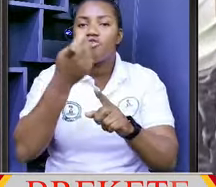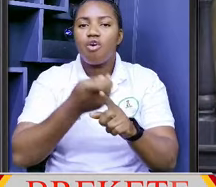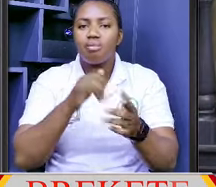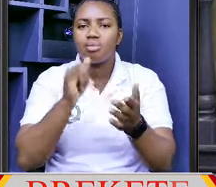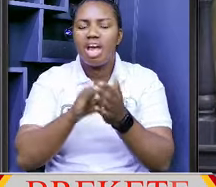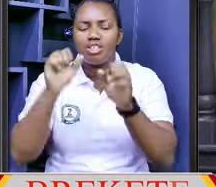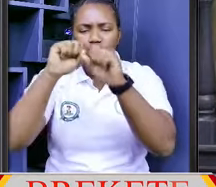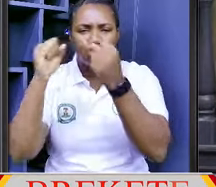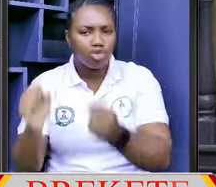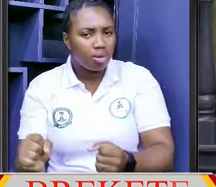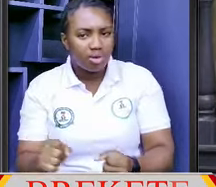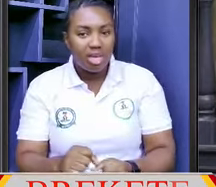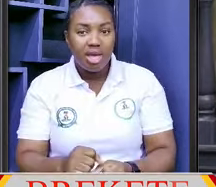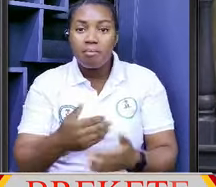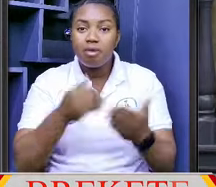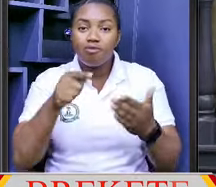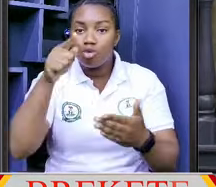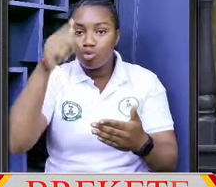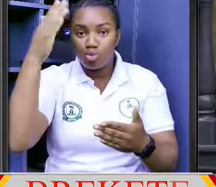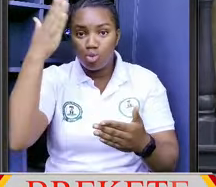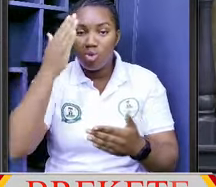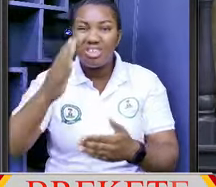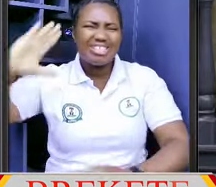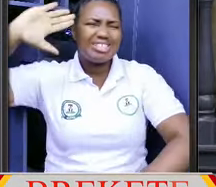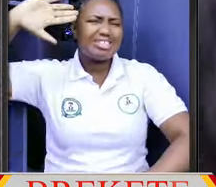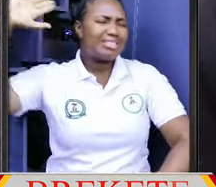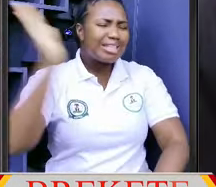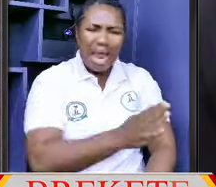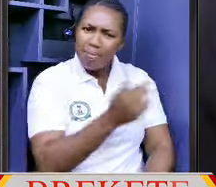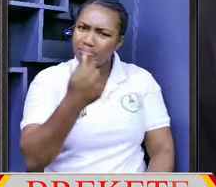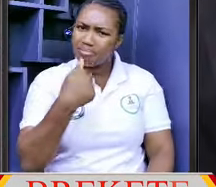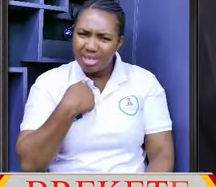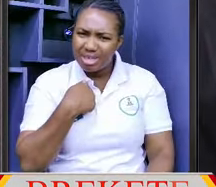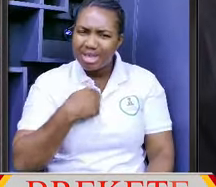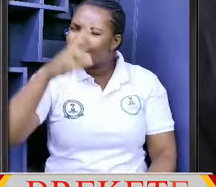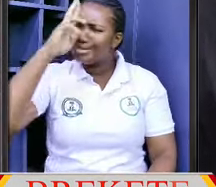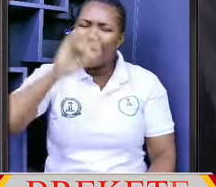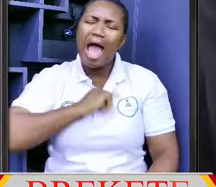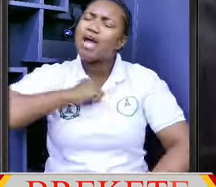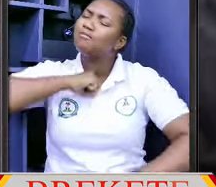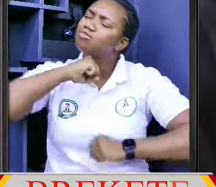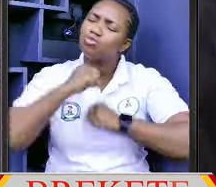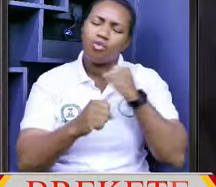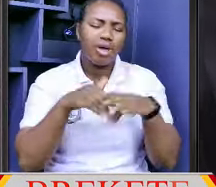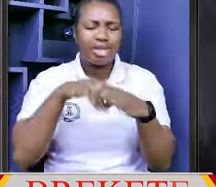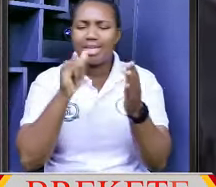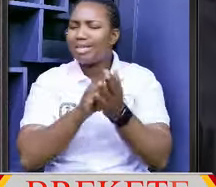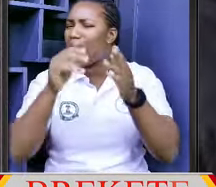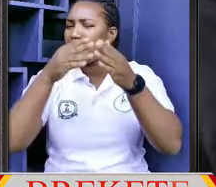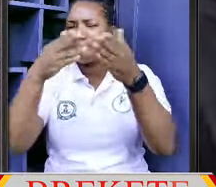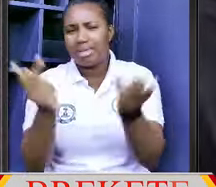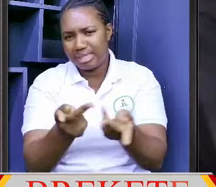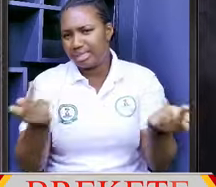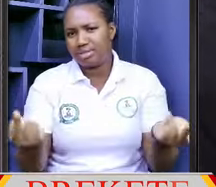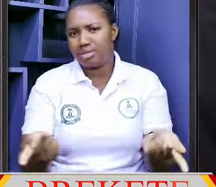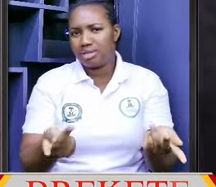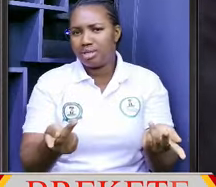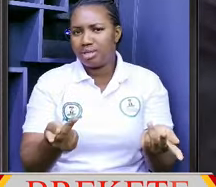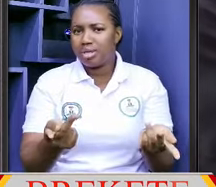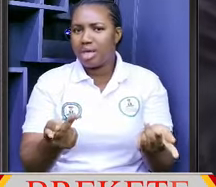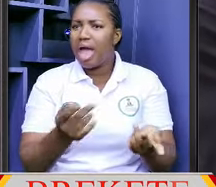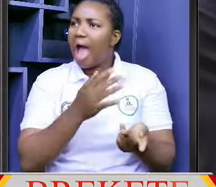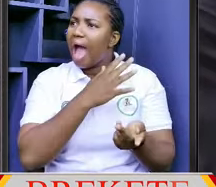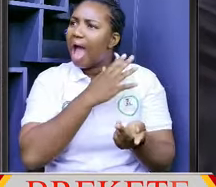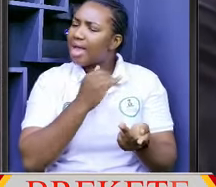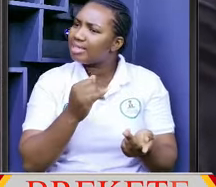there. When he come finally, say, they don't agree for finish. For village, say, may you carry children, come back. Come finish, come